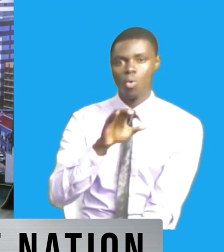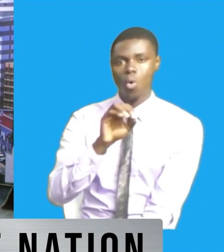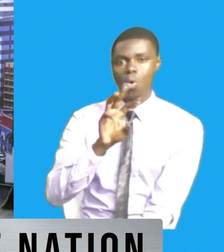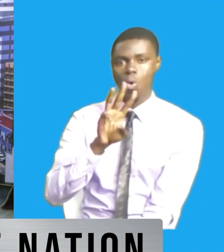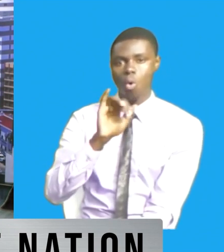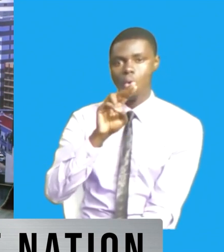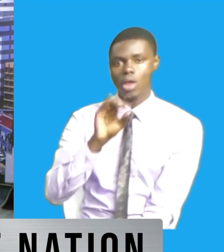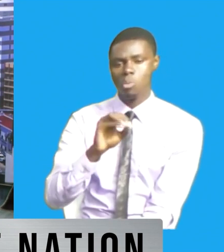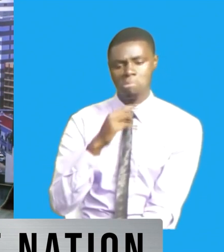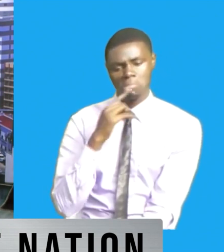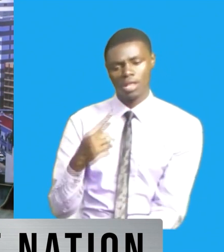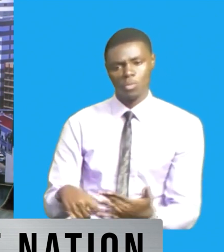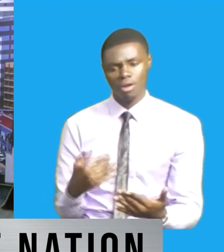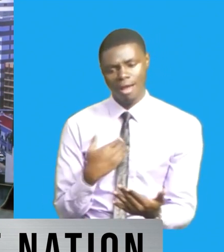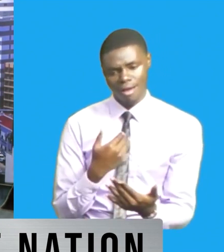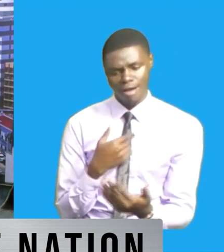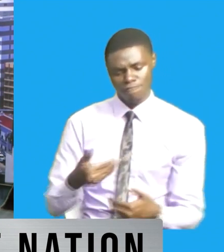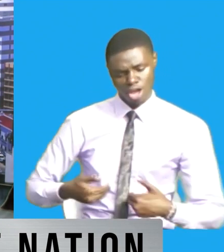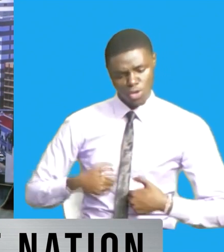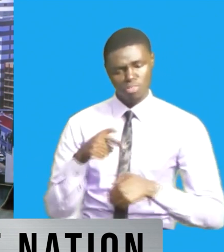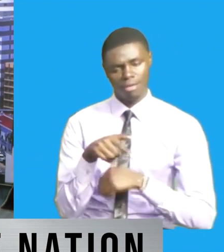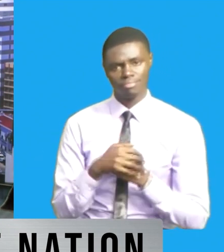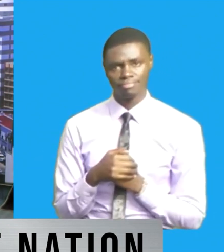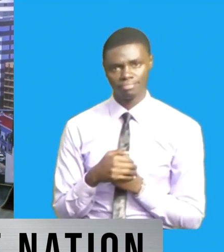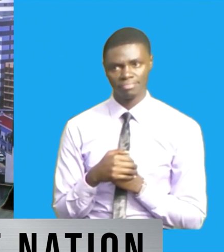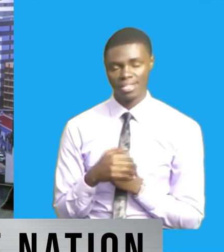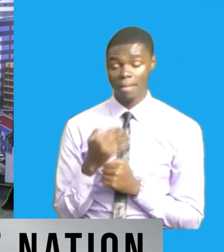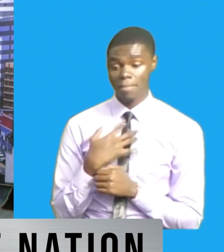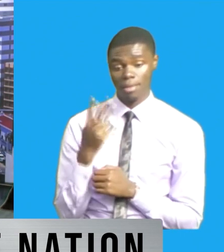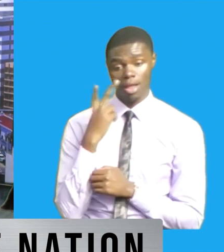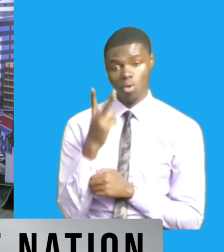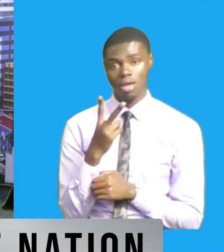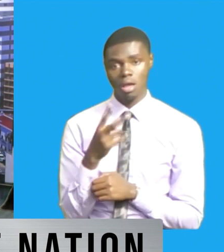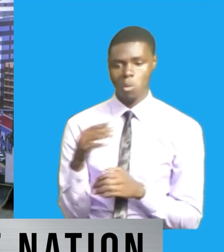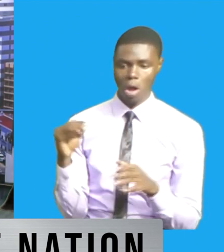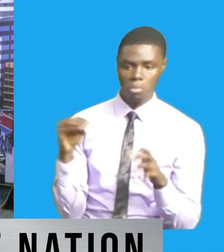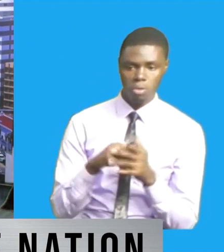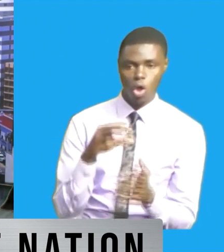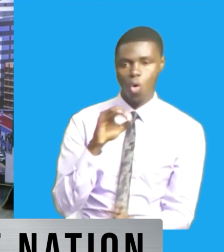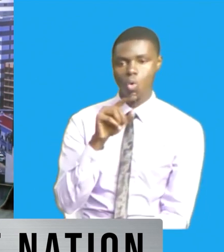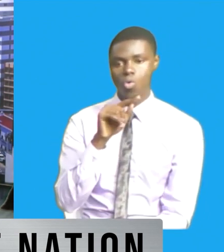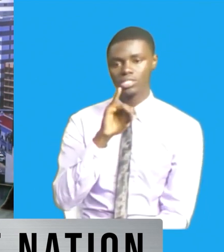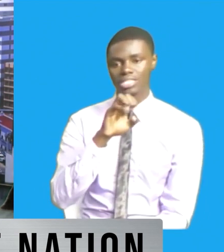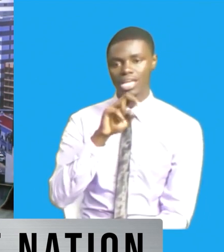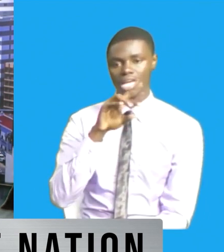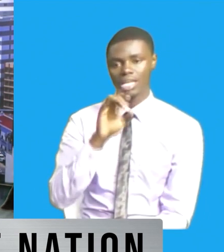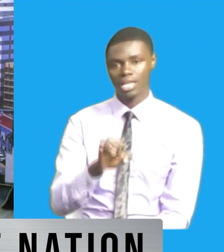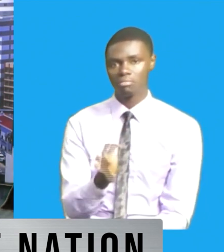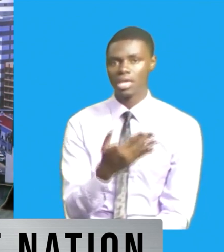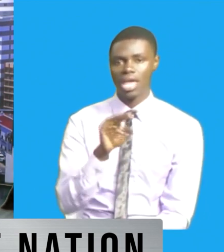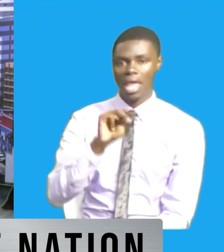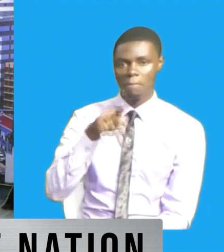he was saying hakuna kijana pale, because I'm seeing pale wameka Otiende Amolo, Mpira